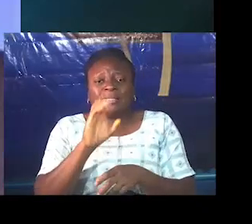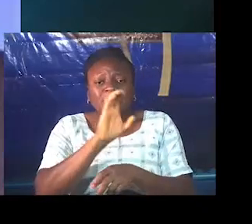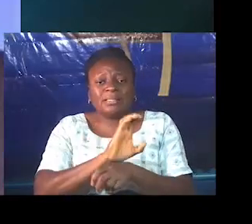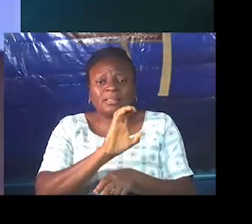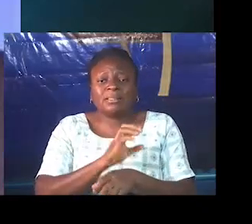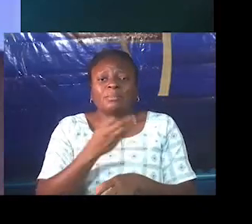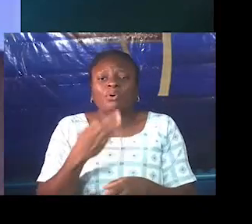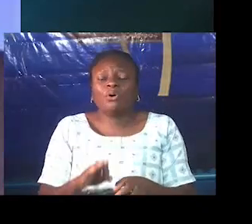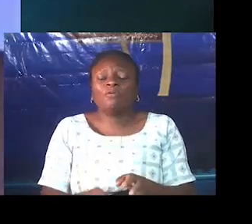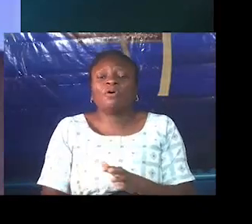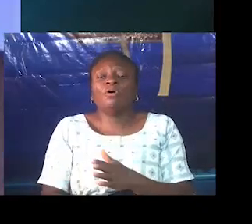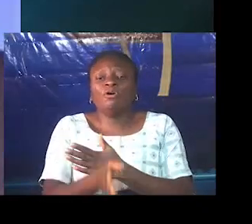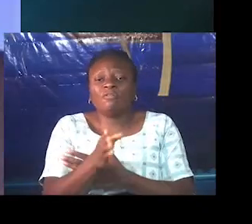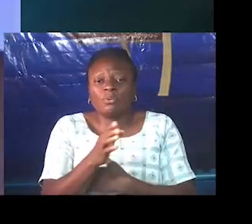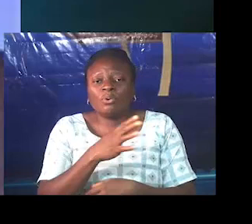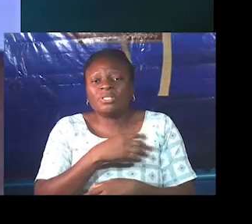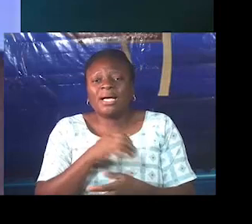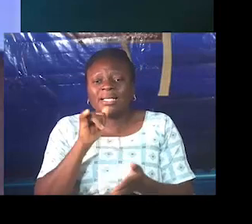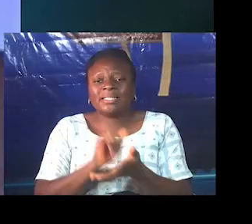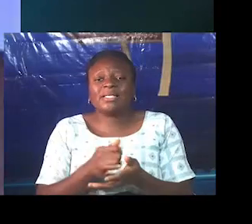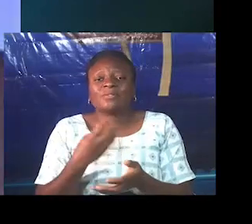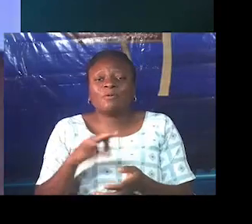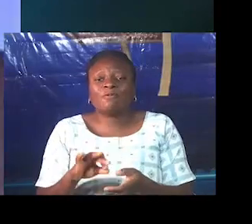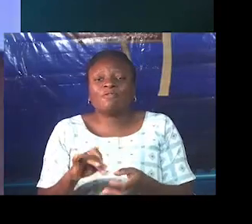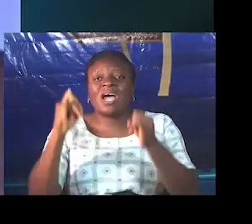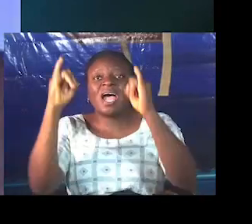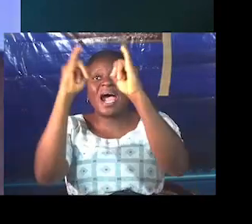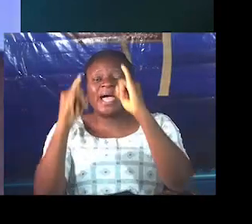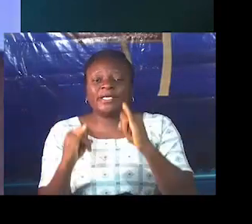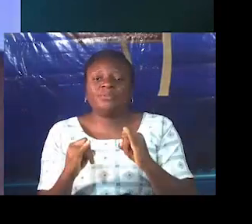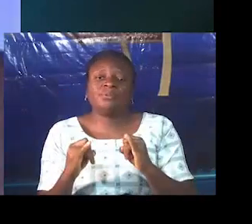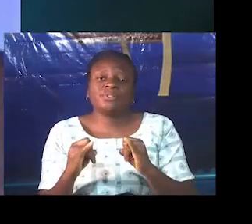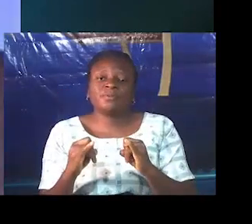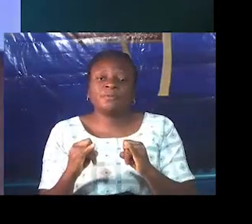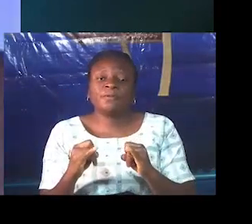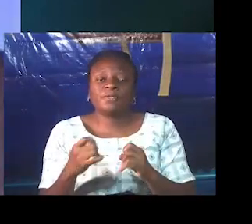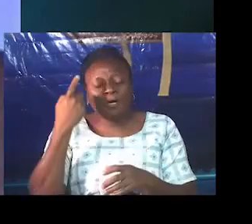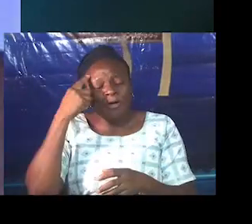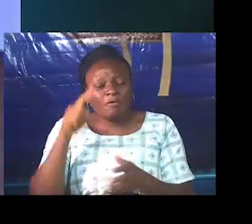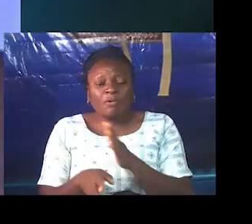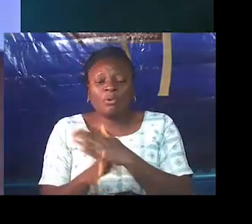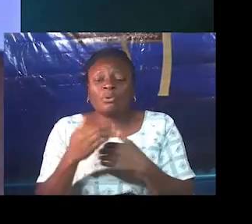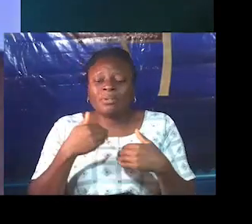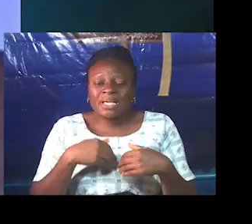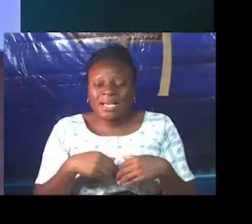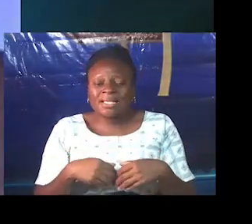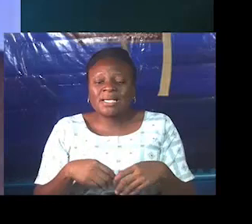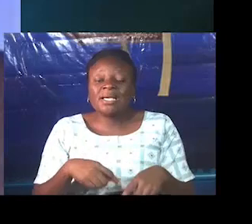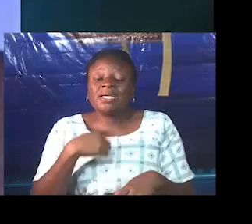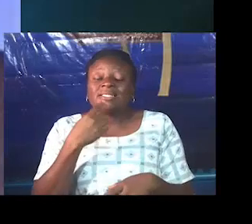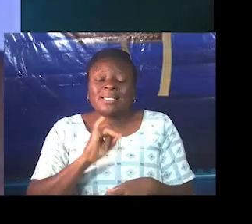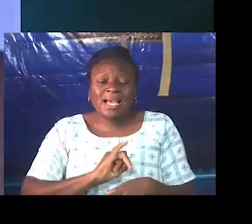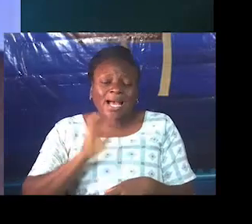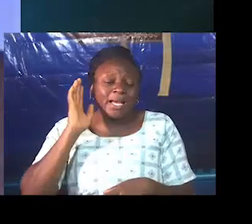living God. As God has said, I will dwell in them, I will walk in them, and I will be their God, and they shall be my